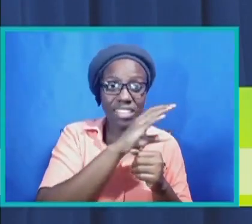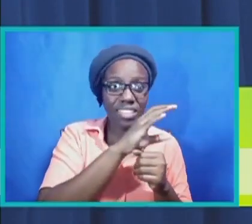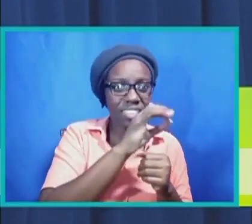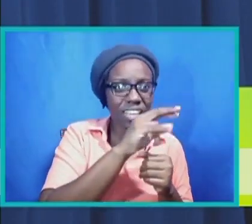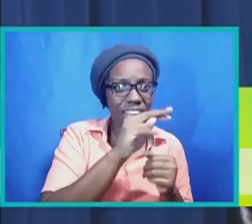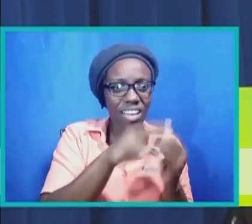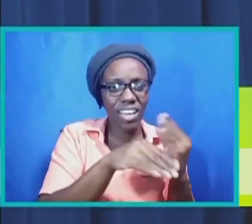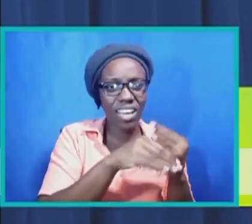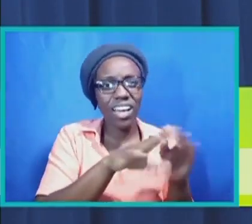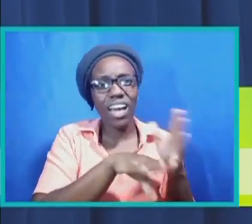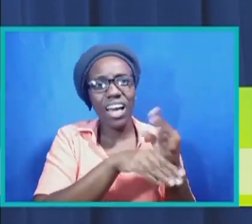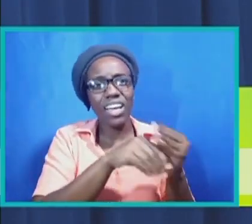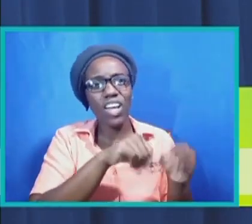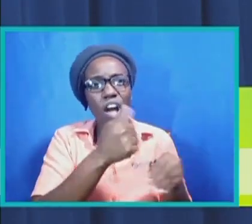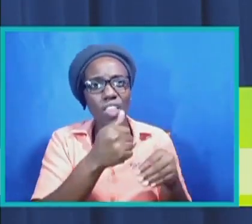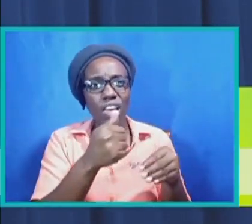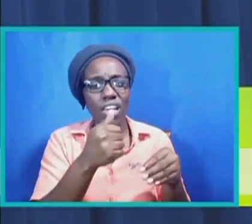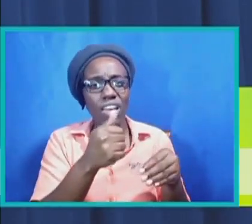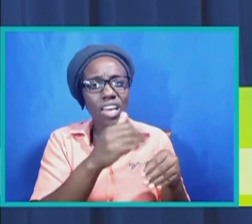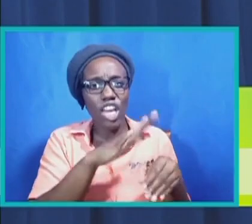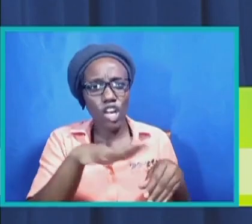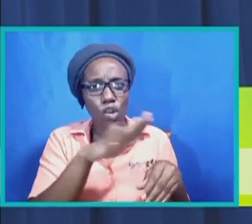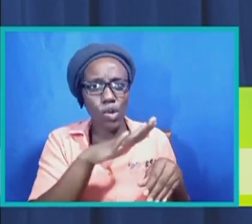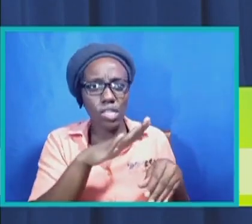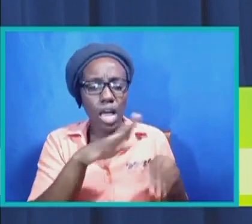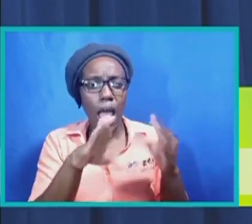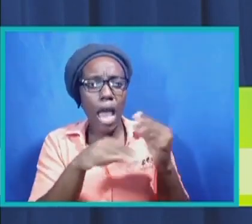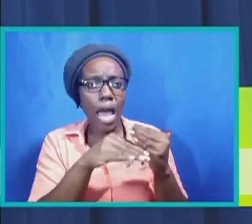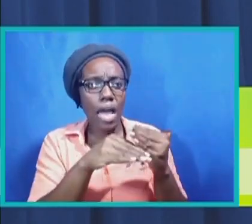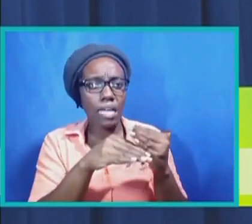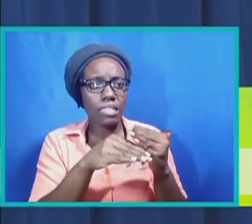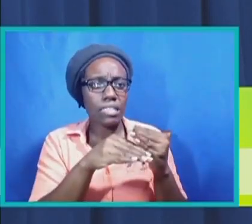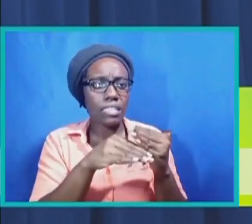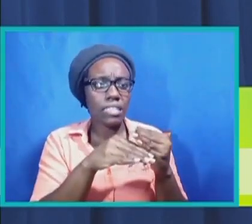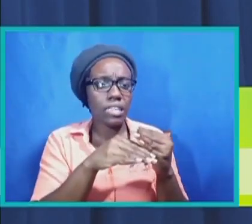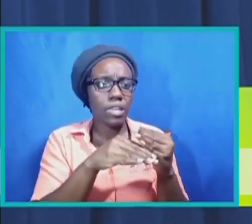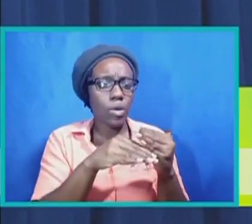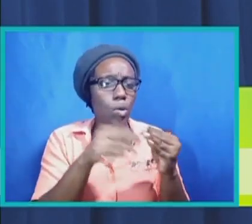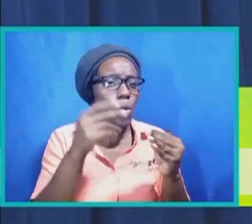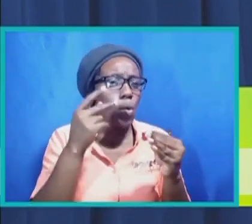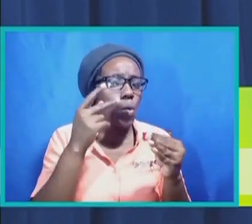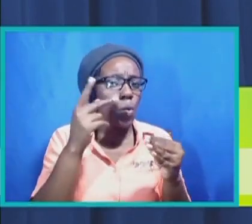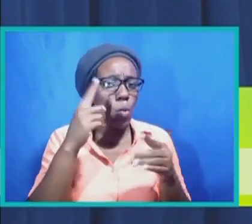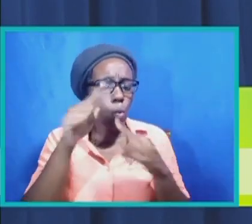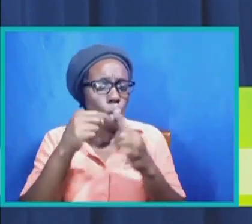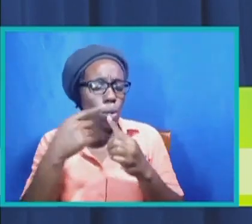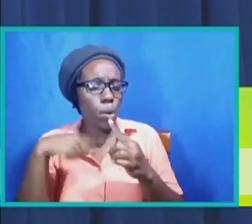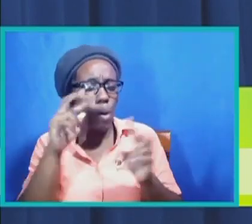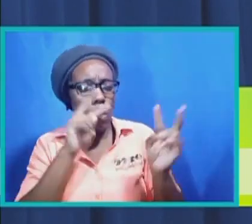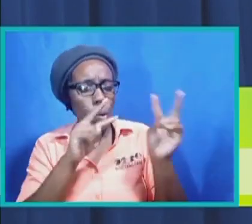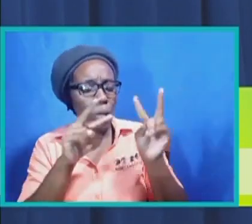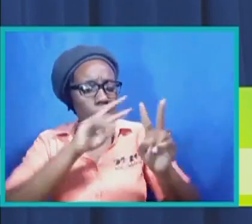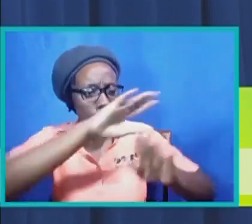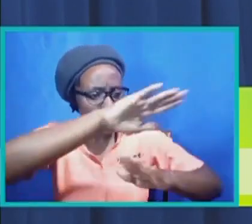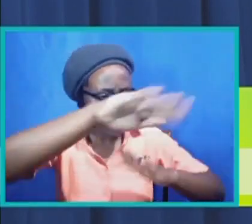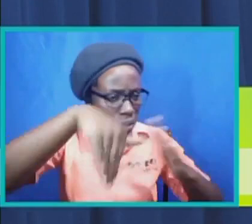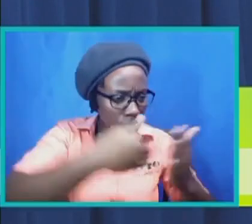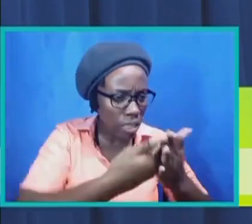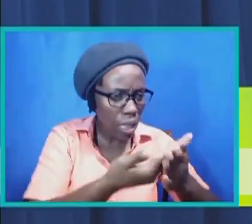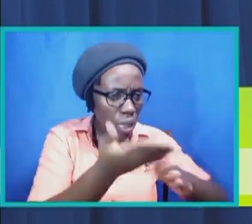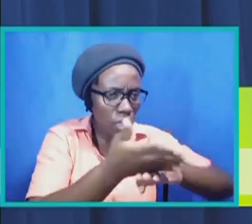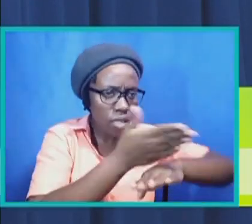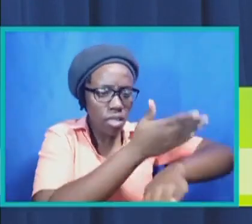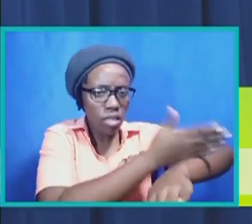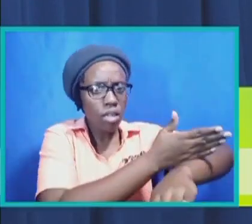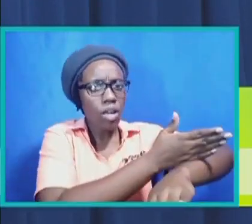they started improving. And so I think that issue of holistic development is something that we need to look at,